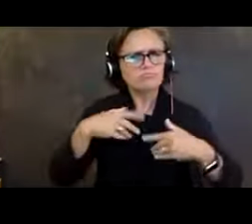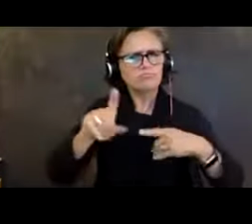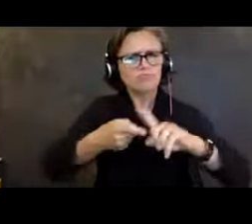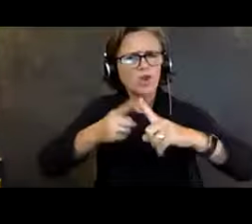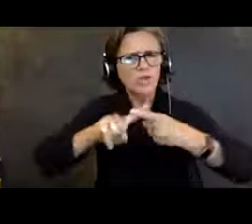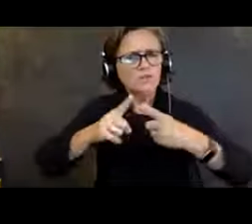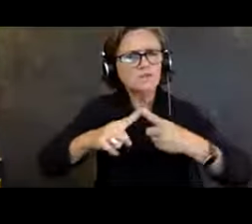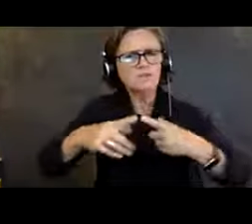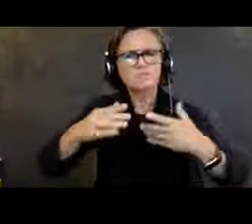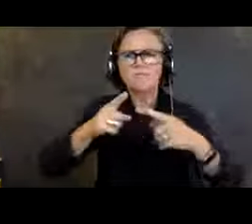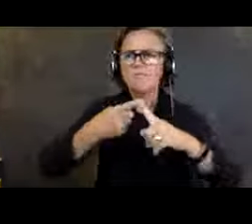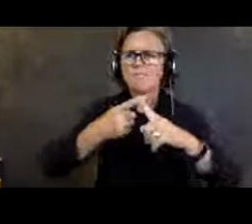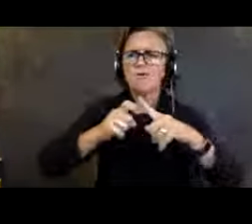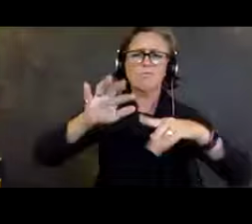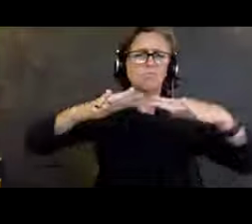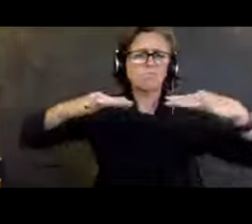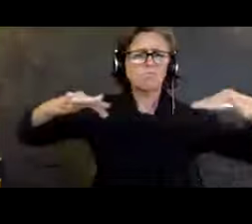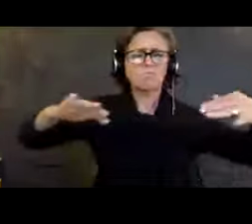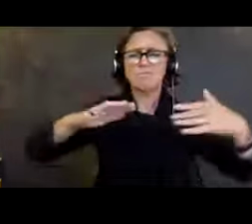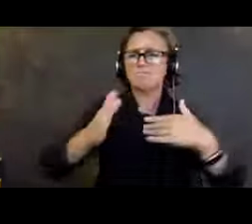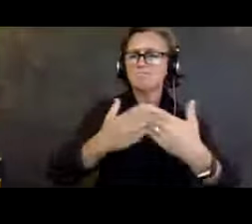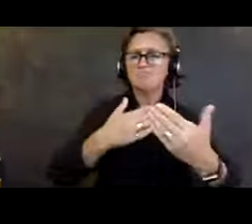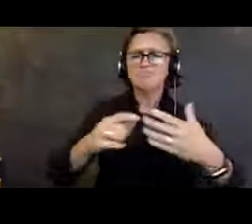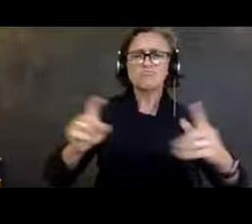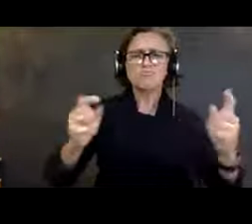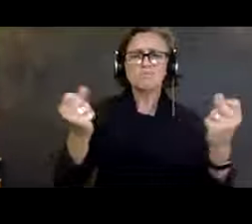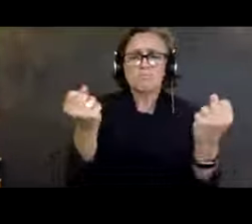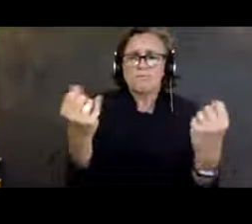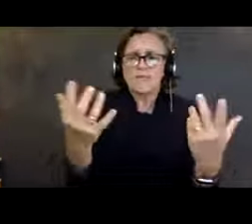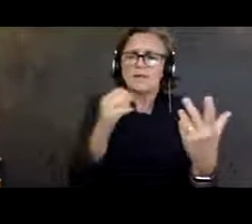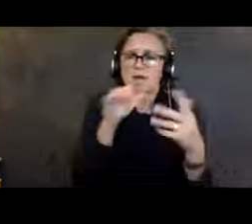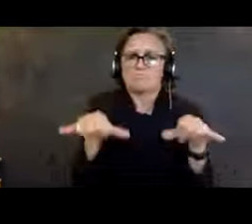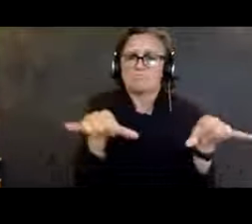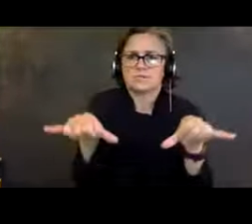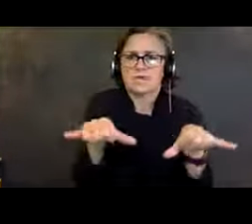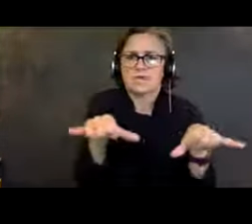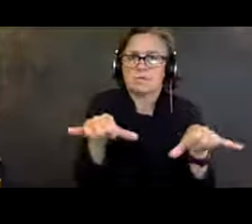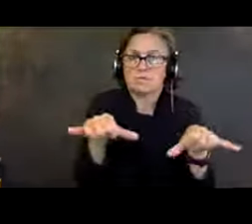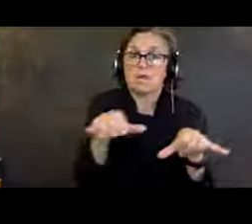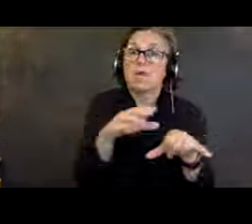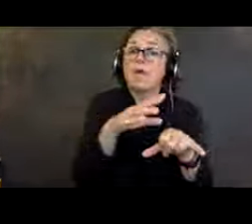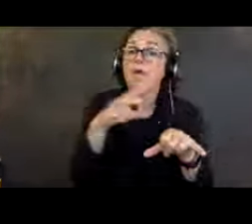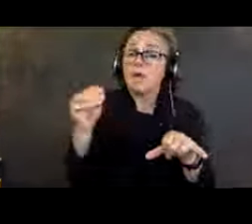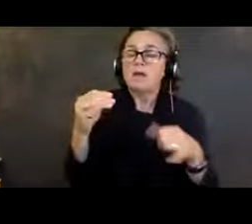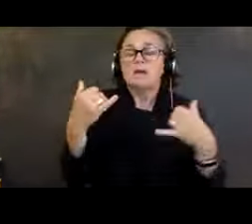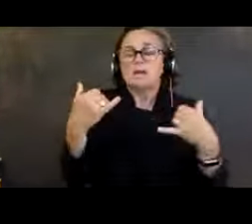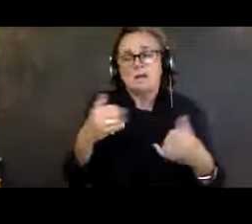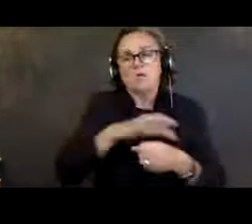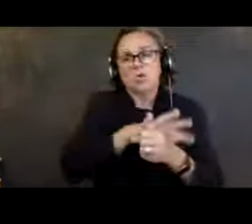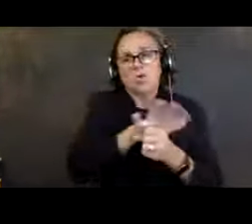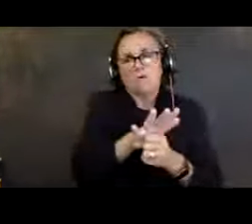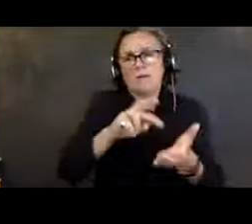activities and experiences. We want to, when we can travel, okay, I know this is COVID-19, but we can